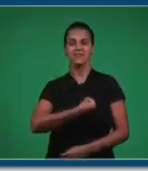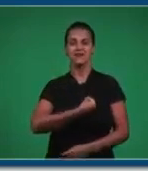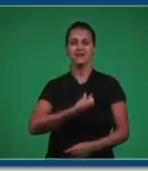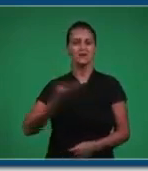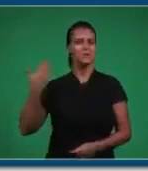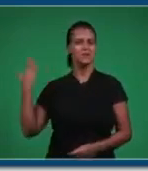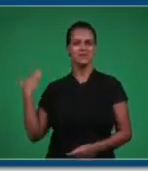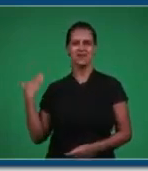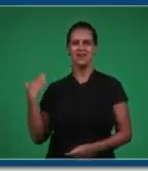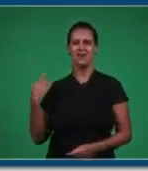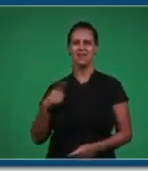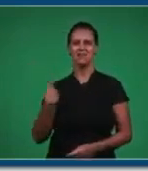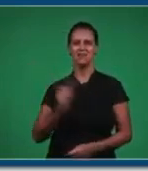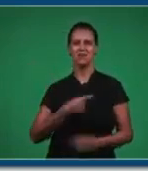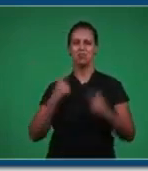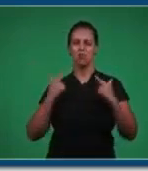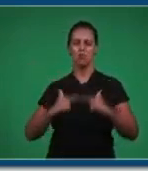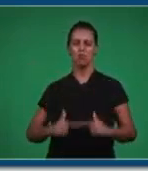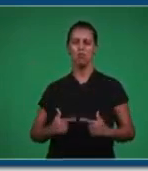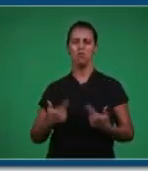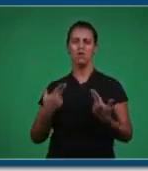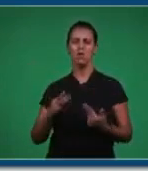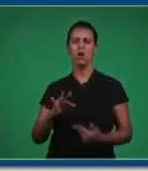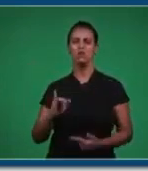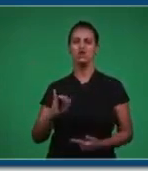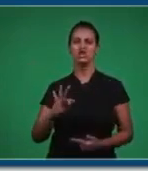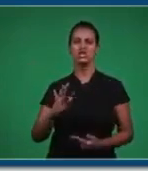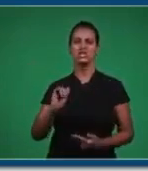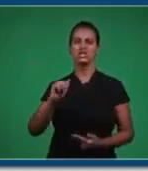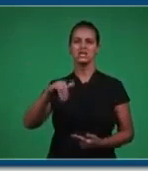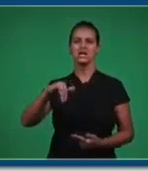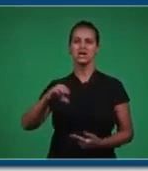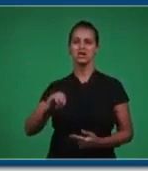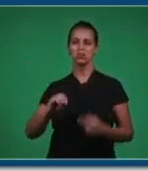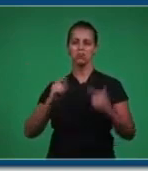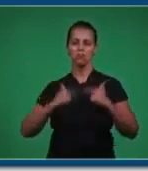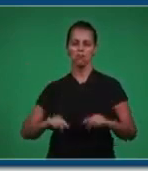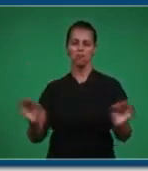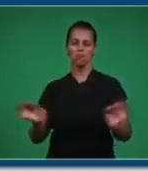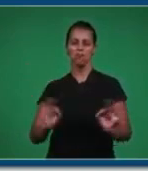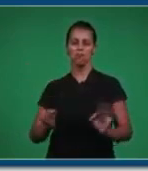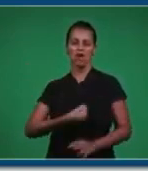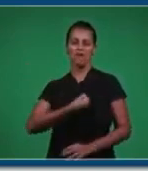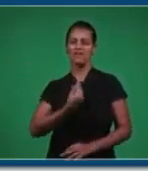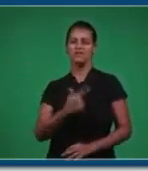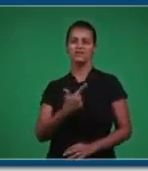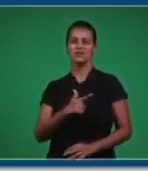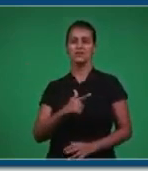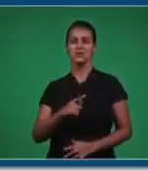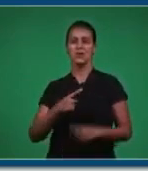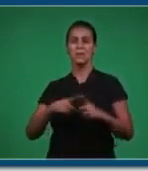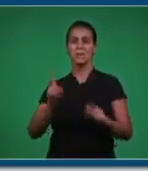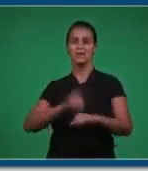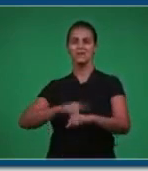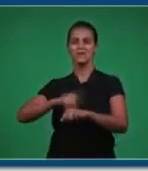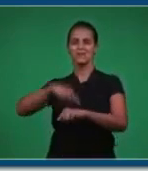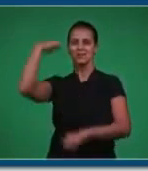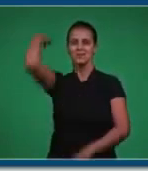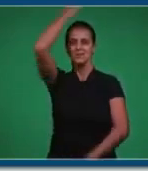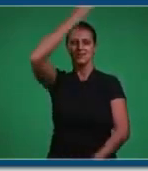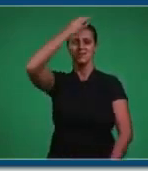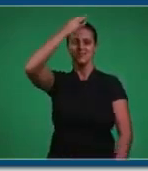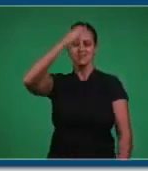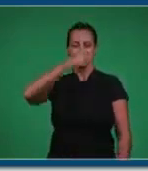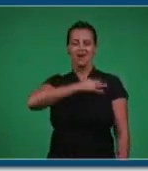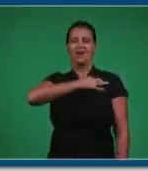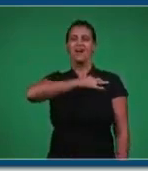dust. We had no right. But from the moment in which the blood of Jesus, the Holy Spirit was able to reach us. We understand